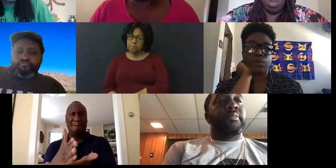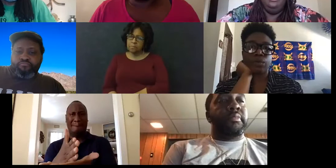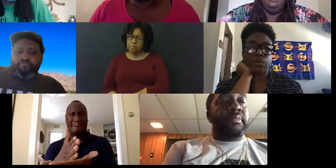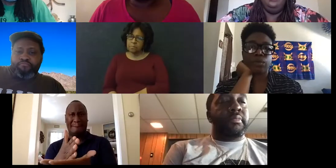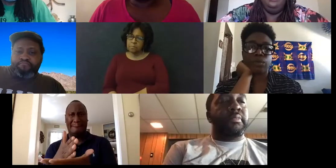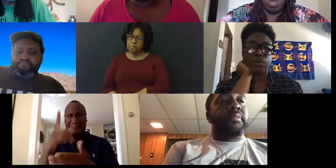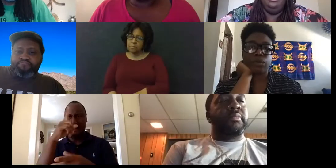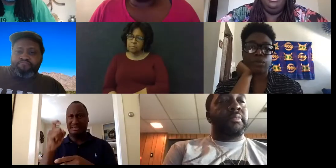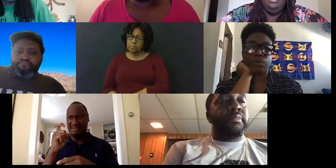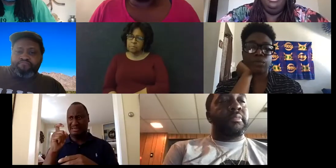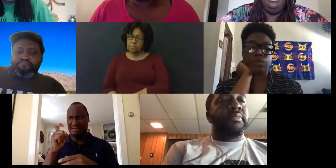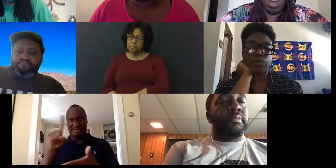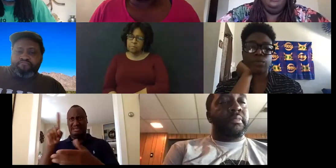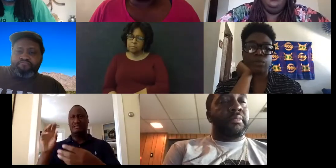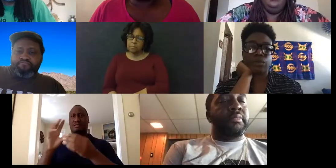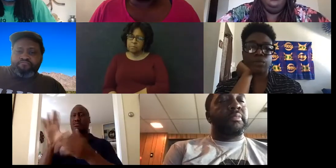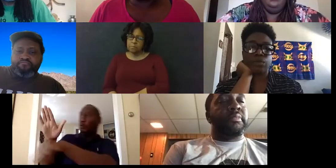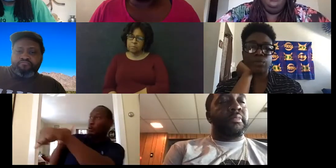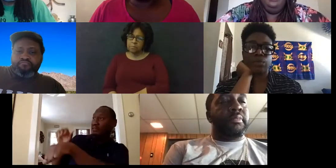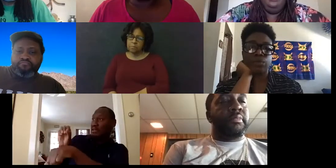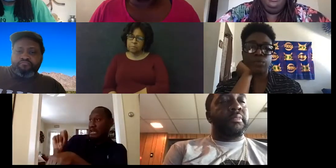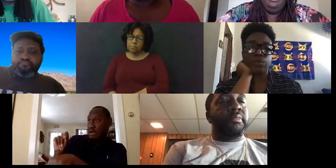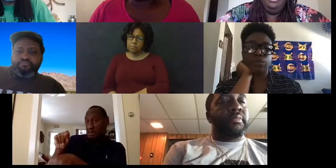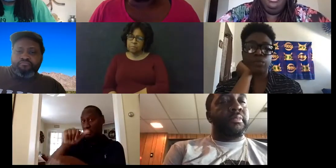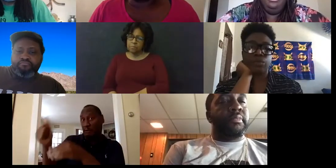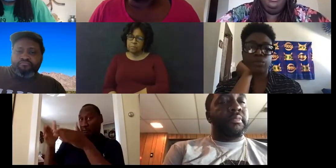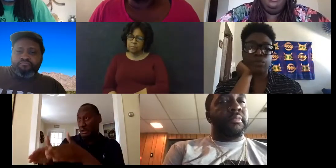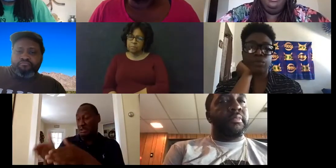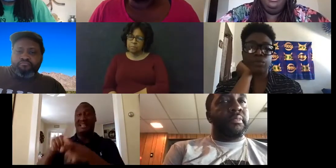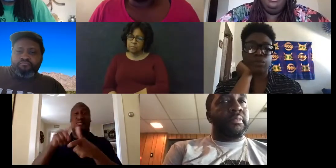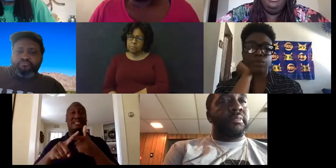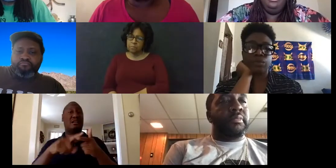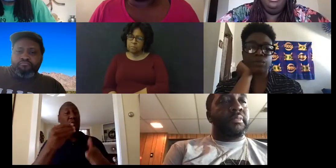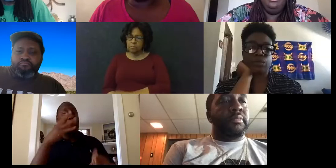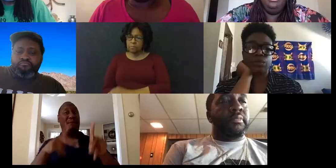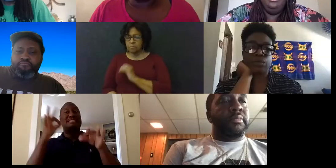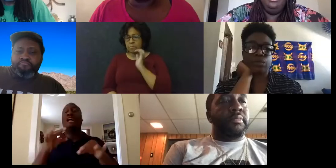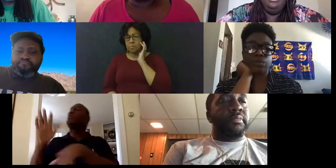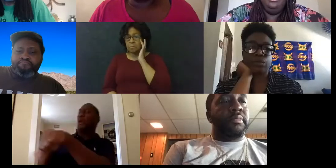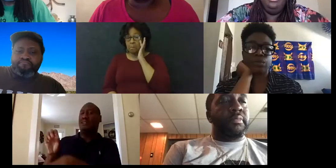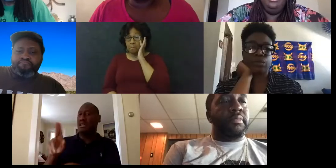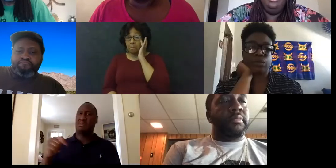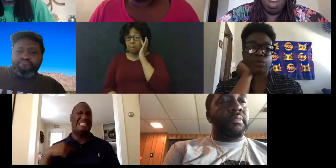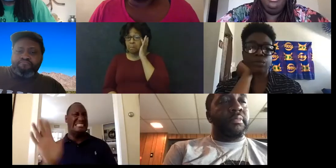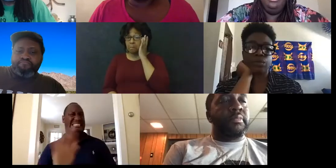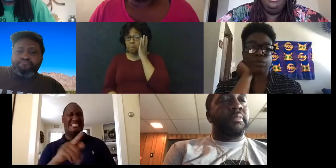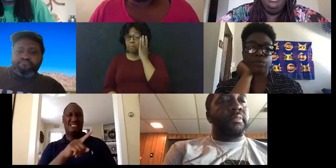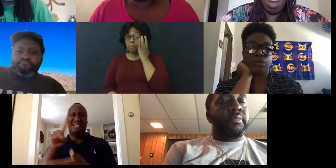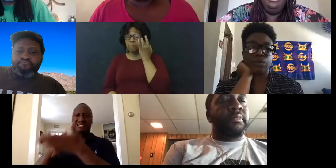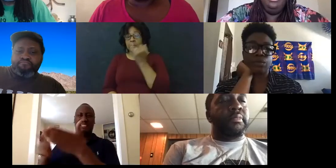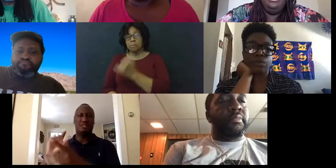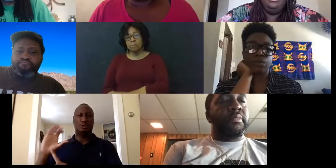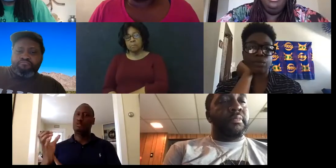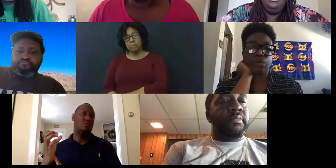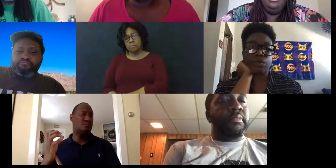that. You know, I recognized that was happening. And I said, they have to stop it and call out people. And, you know,